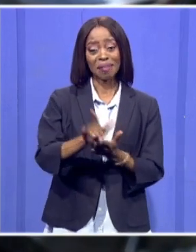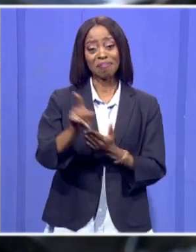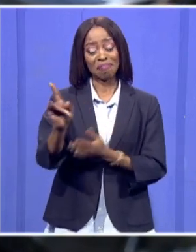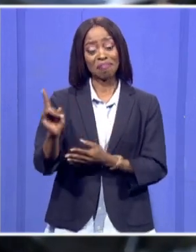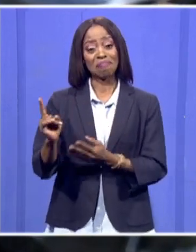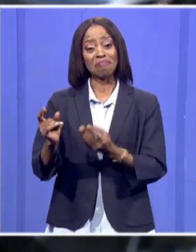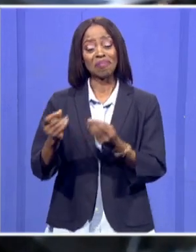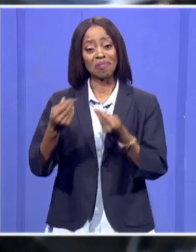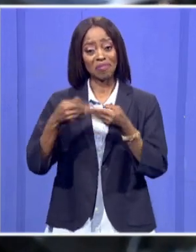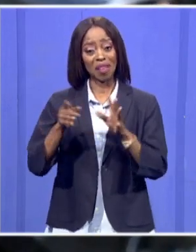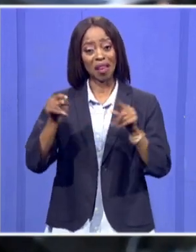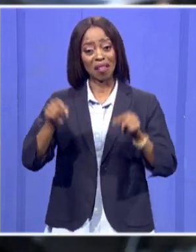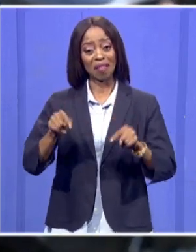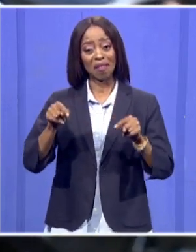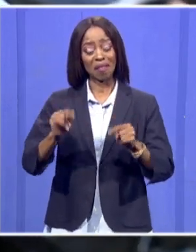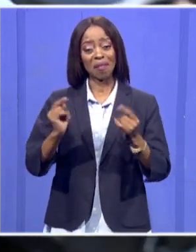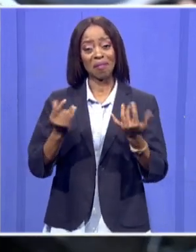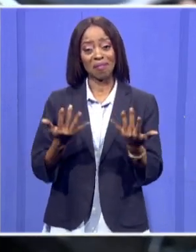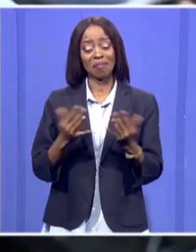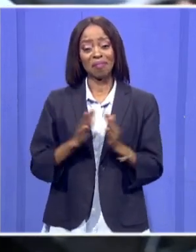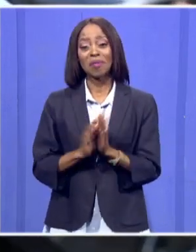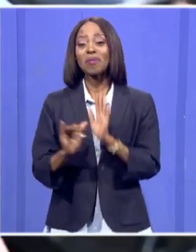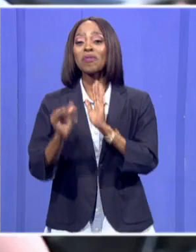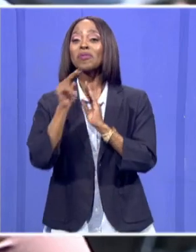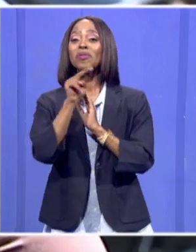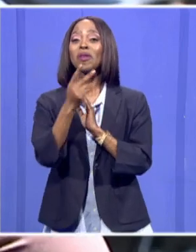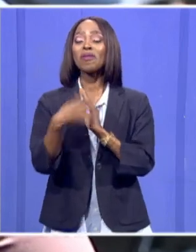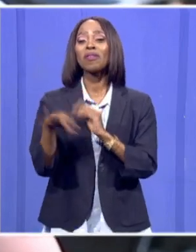here today. You saw the Minister of Higher